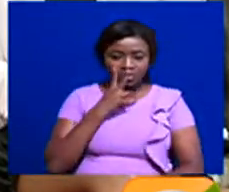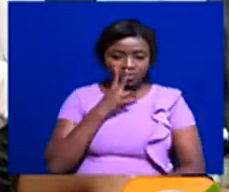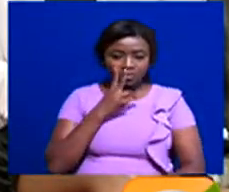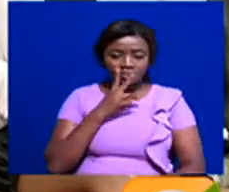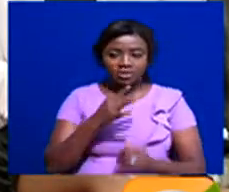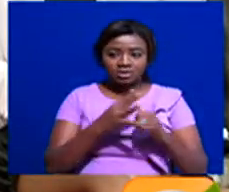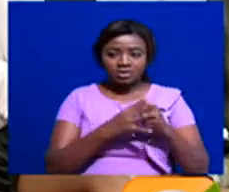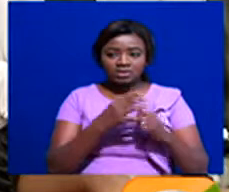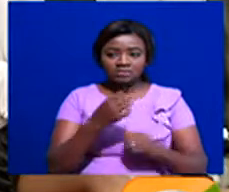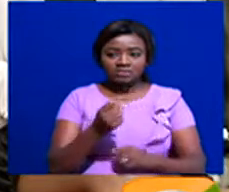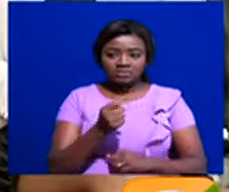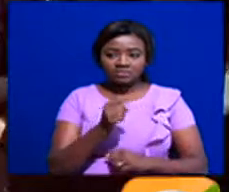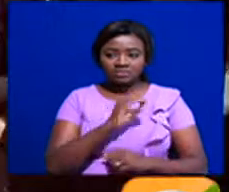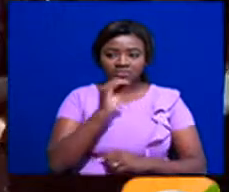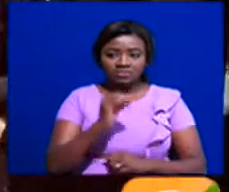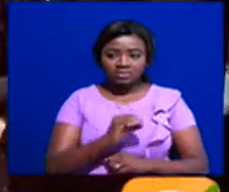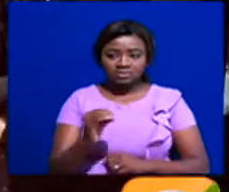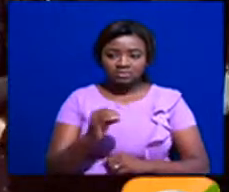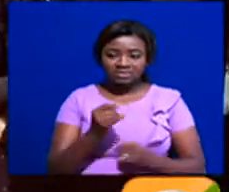95% make an attempt to stop.